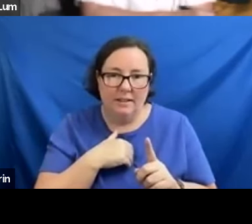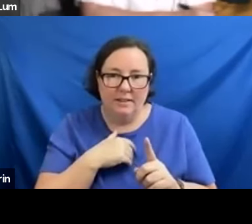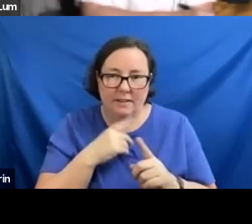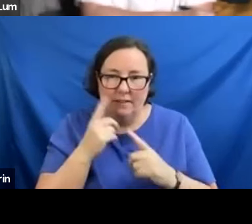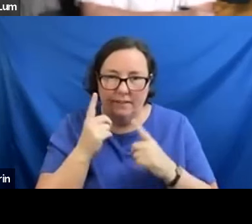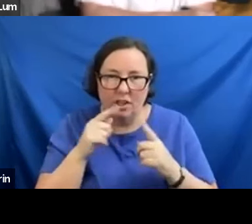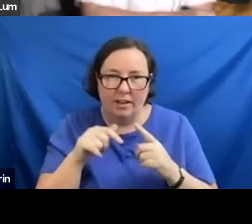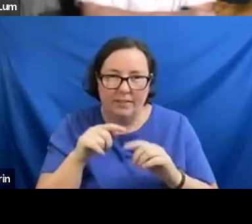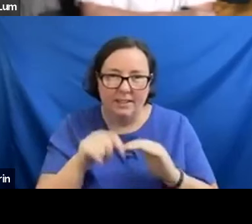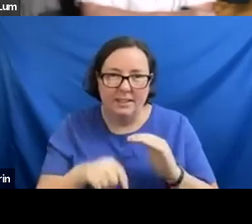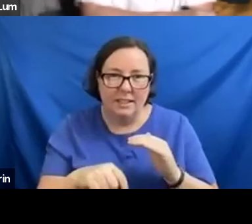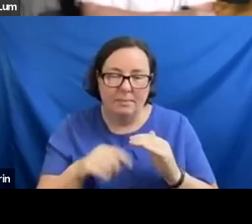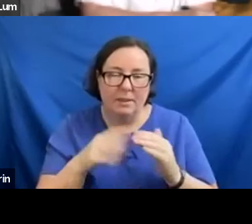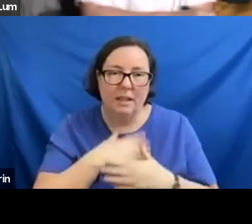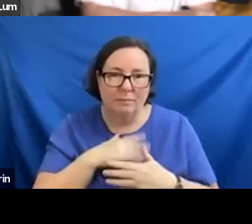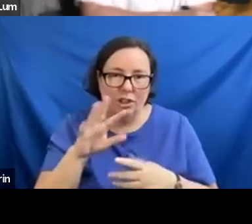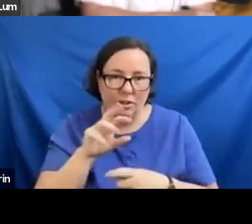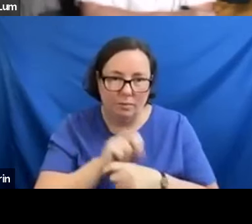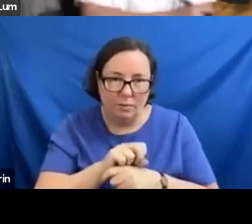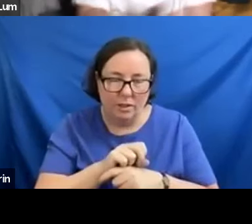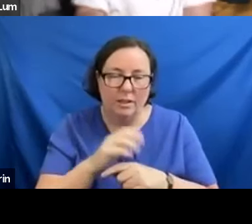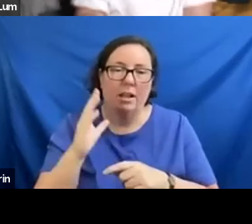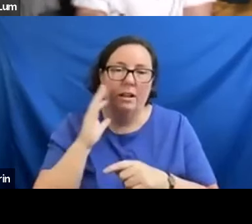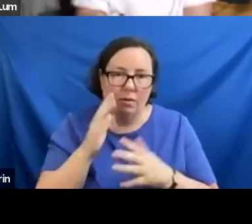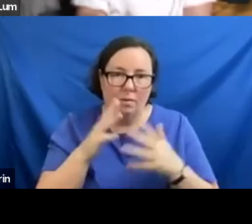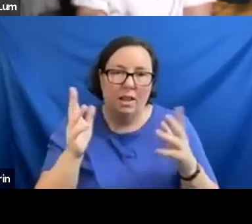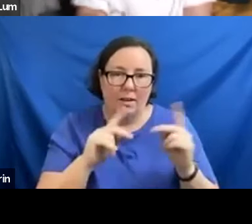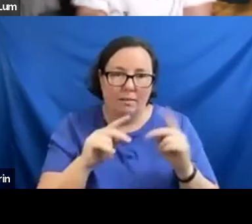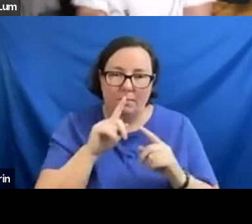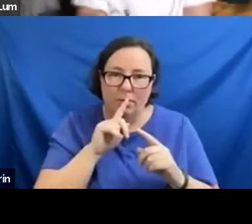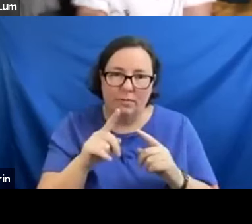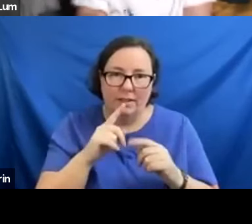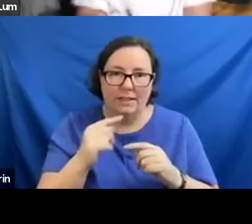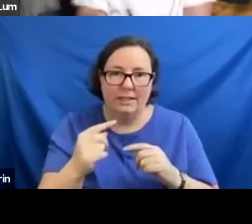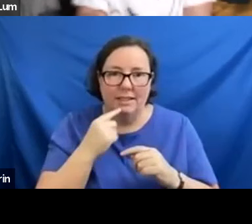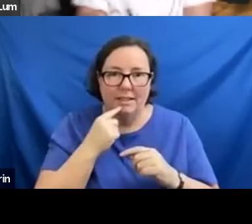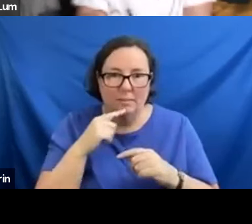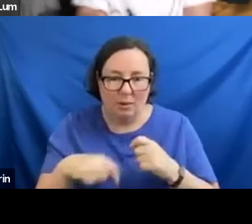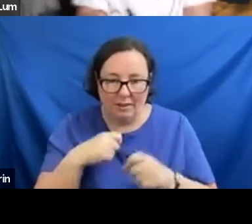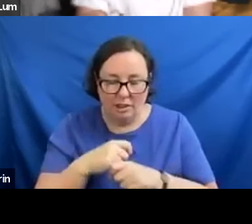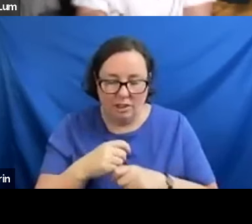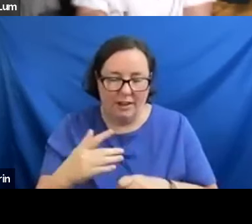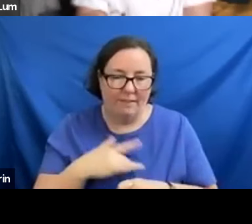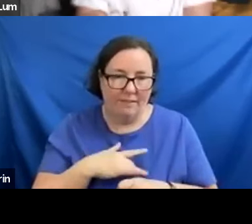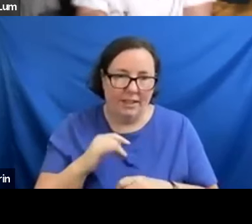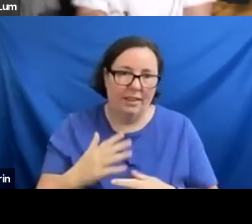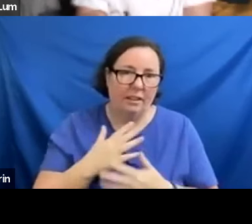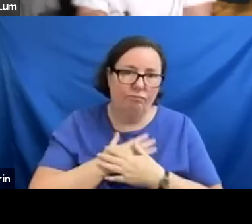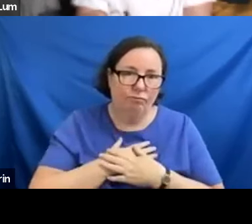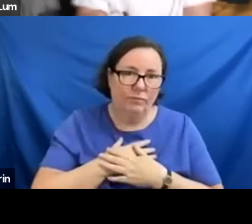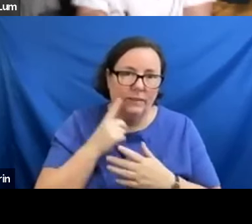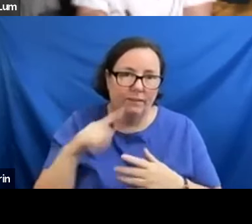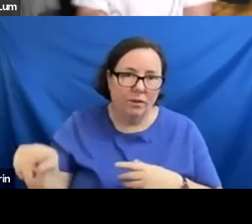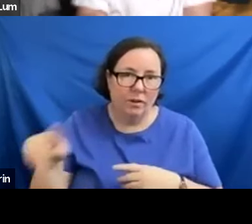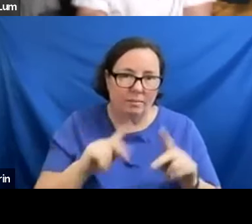deep, and I appreciate that. I know that a lot of people have been very disappointed this year, and I feel that deeply because